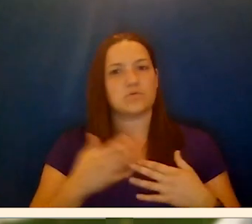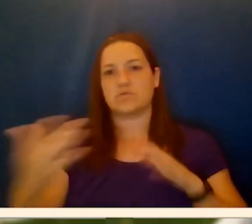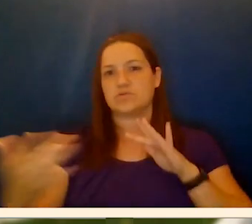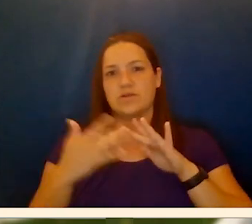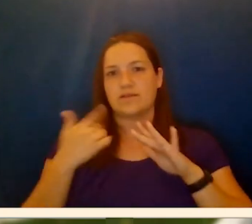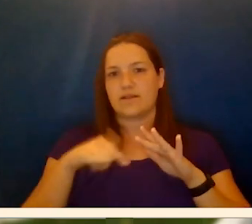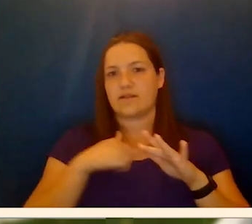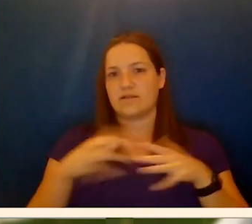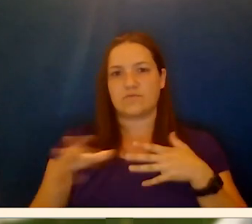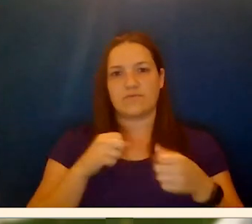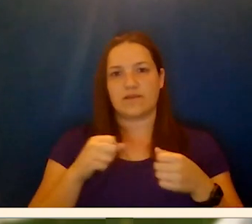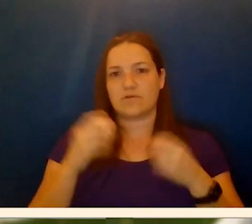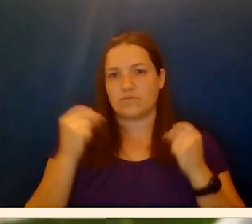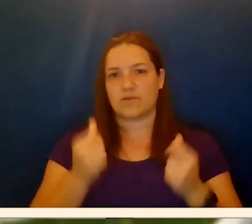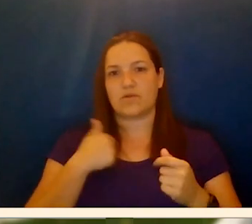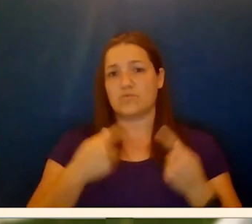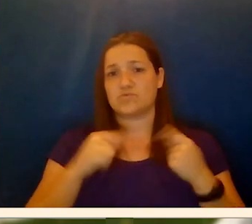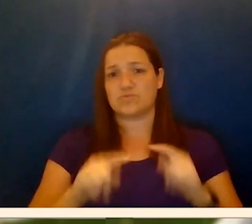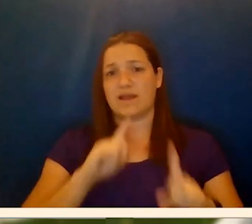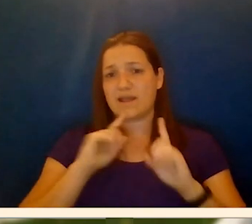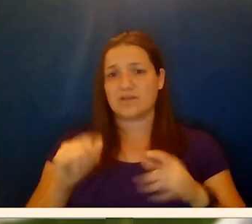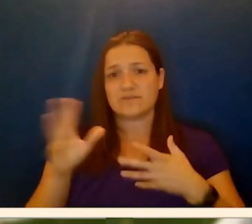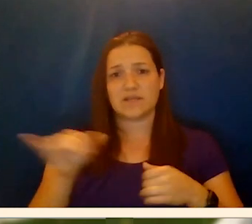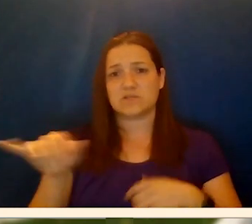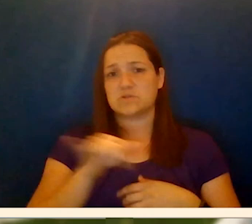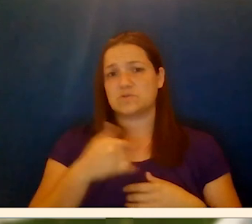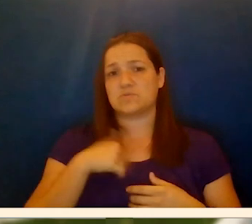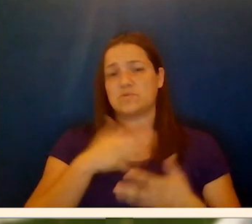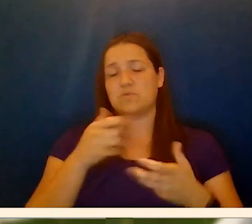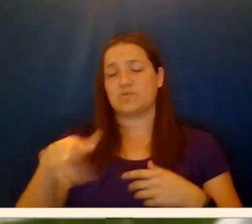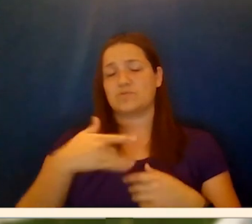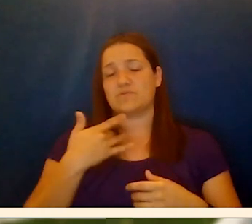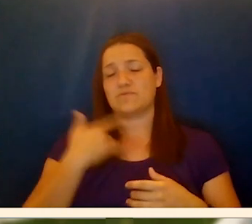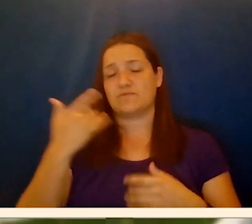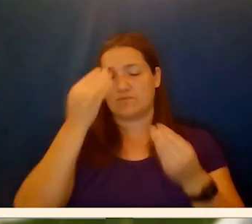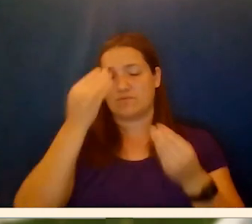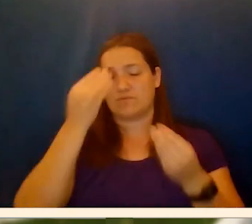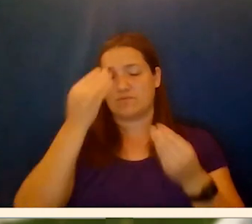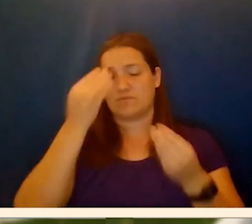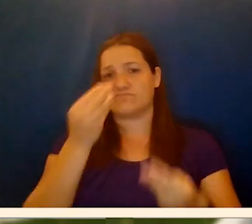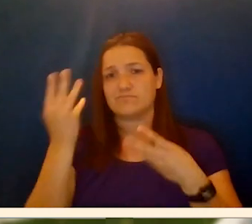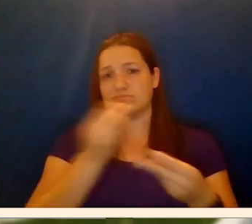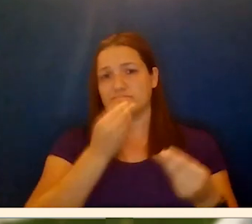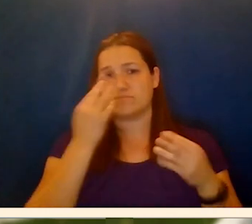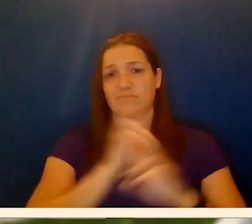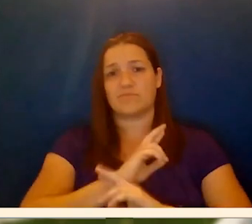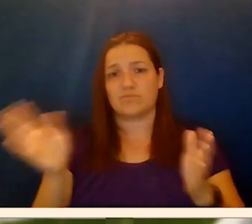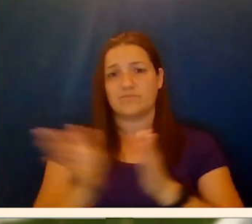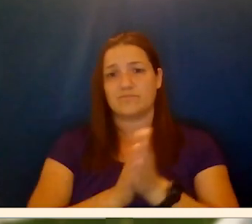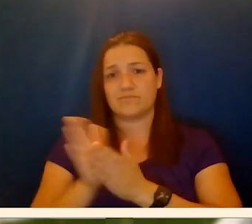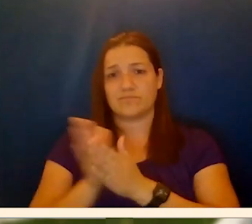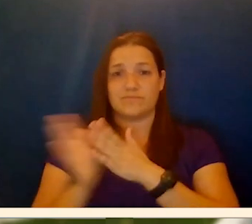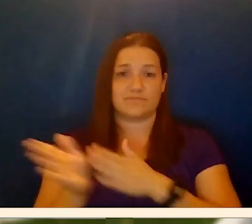very best to respond promptly to you. We want you to feel well informed and well prepared. So